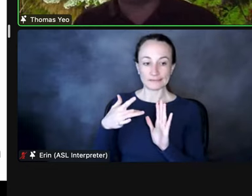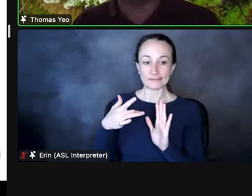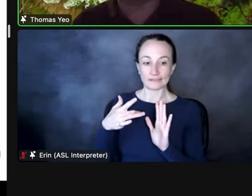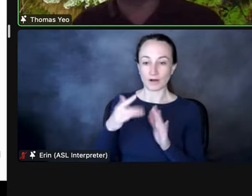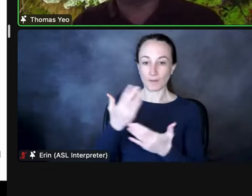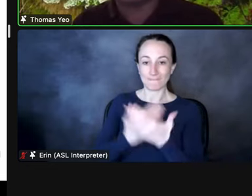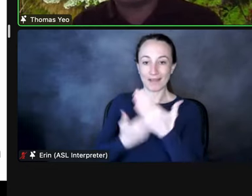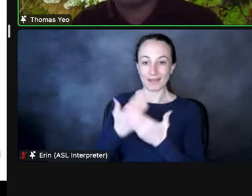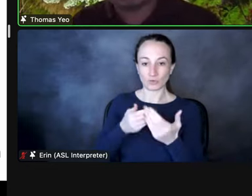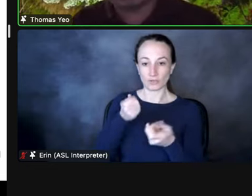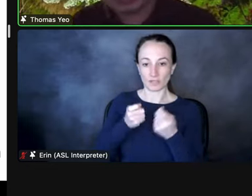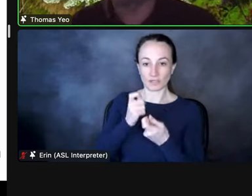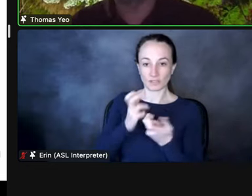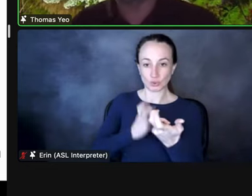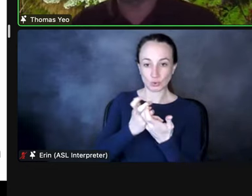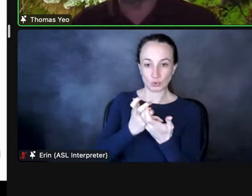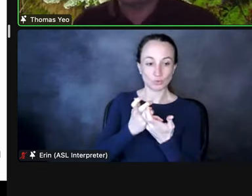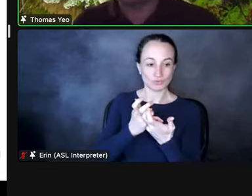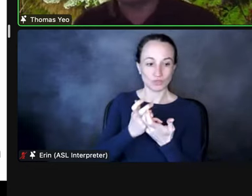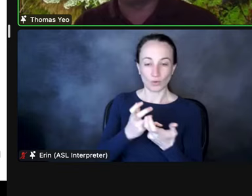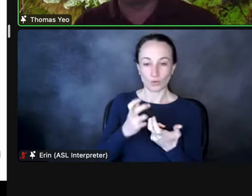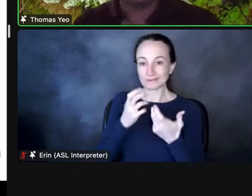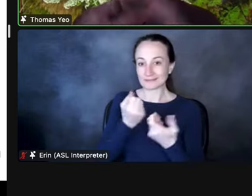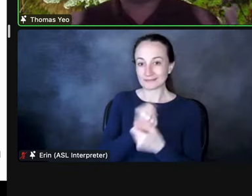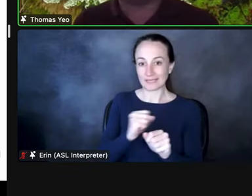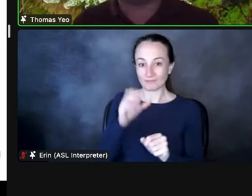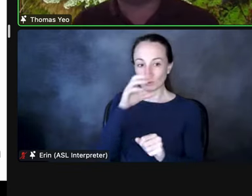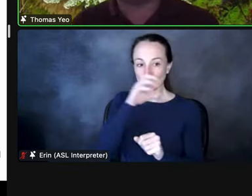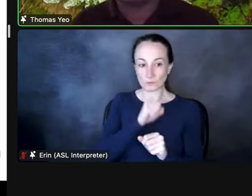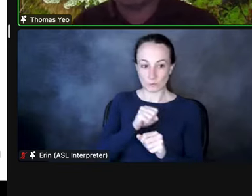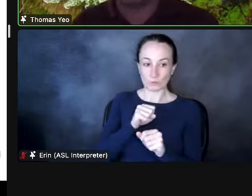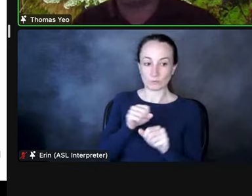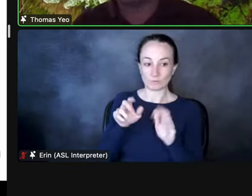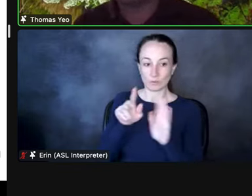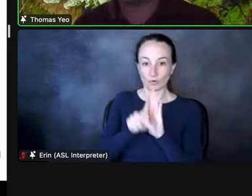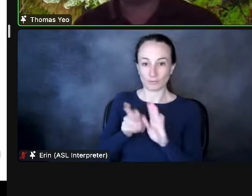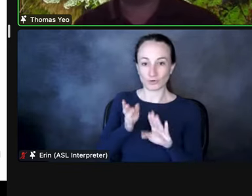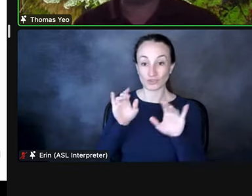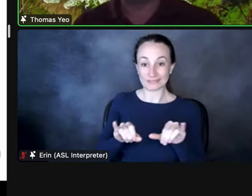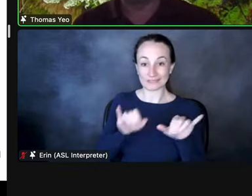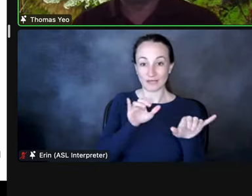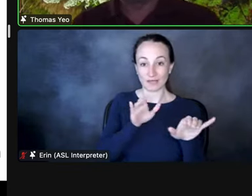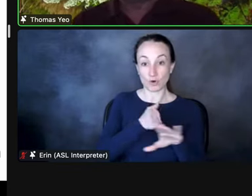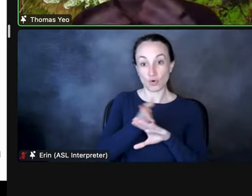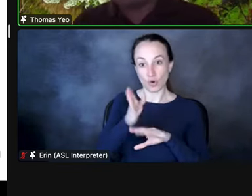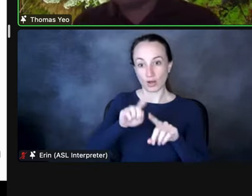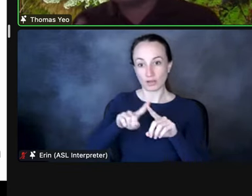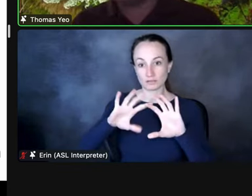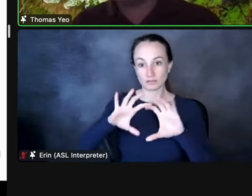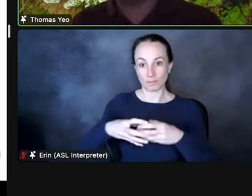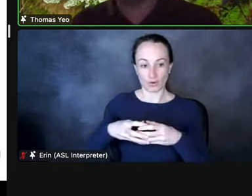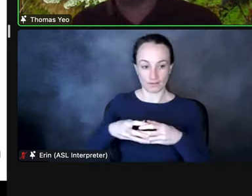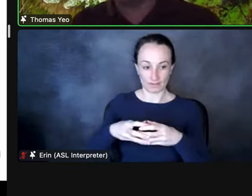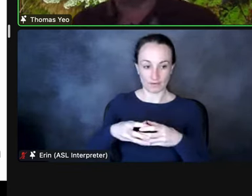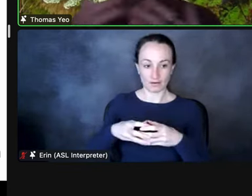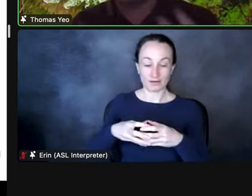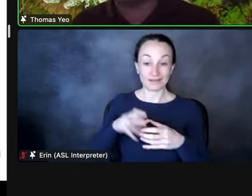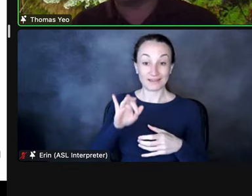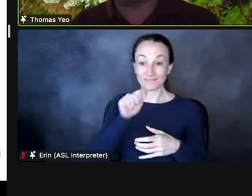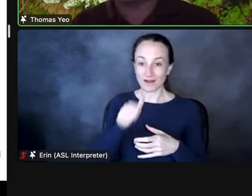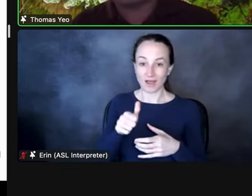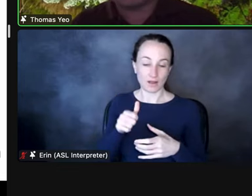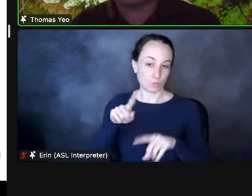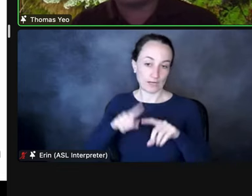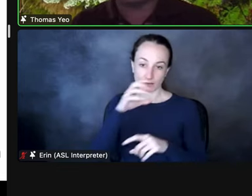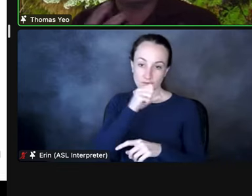assume that the parameters are the same across the brain. If not, there's simply too many parameters to tune. However, given that different cortical